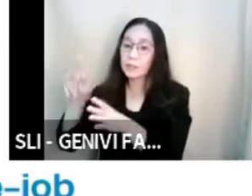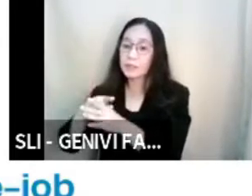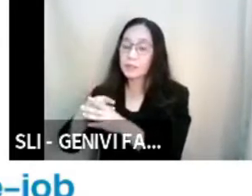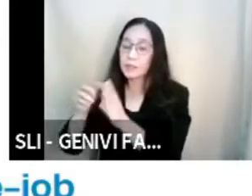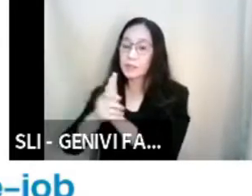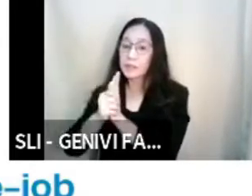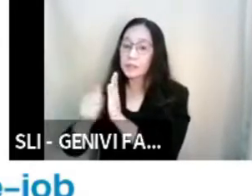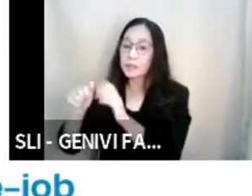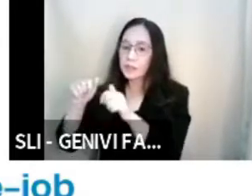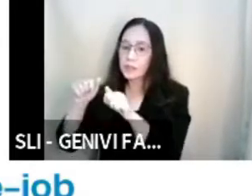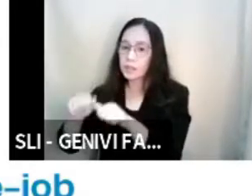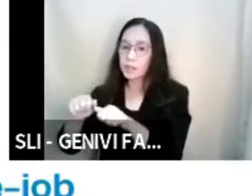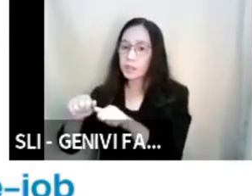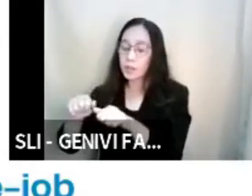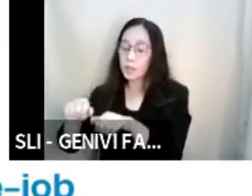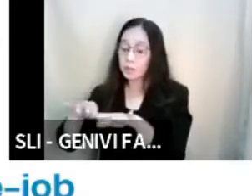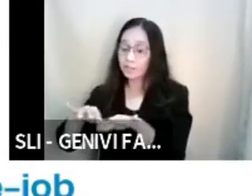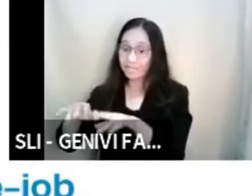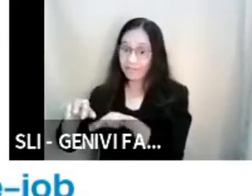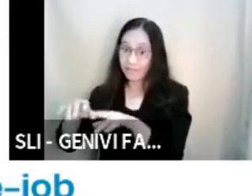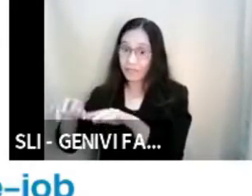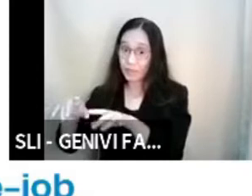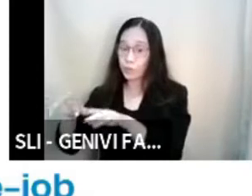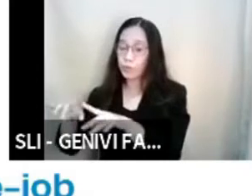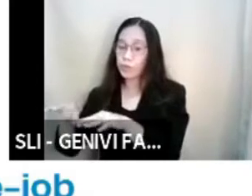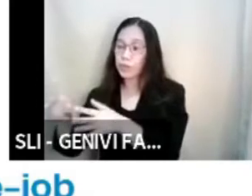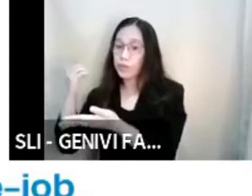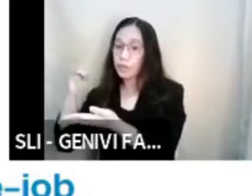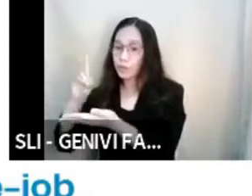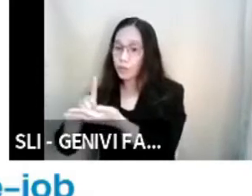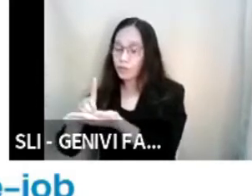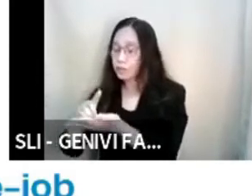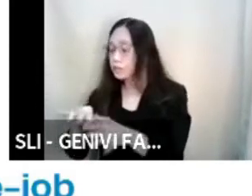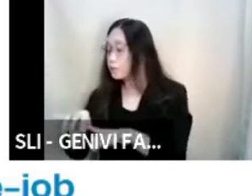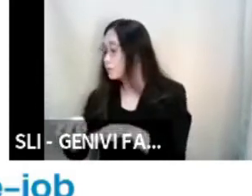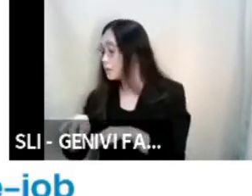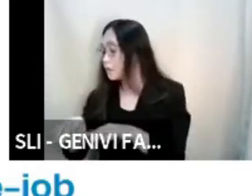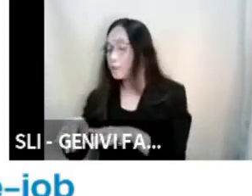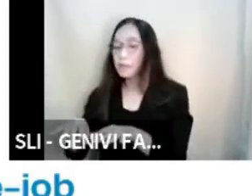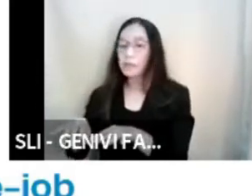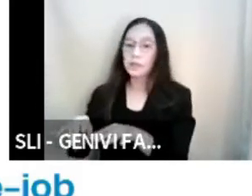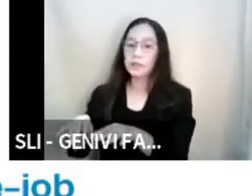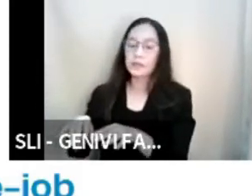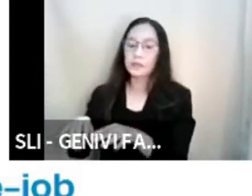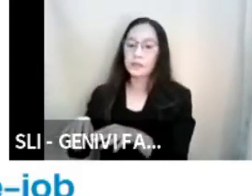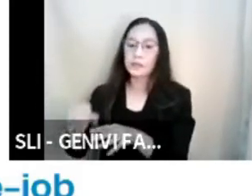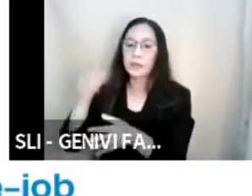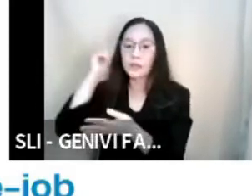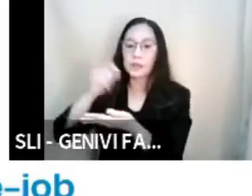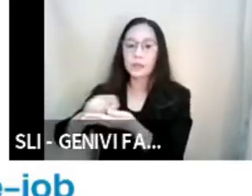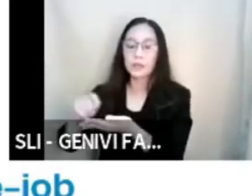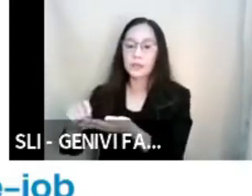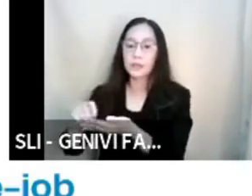sila yung mag-encode ng certain documents, no? Part of clerical skills. You can teach them how to